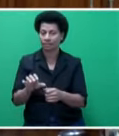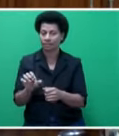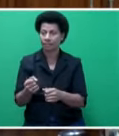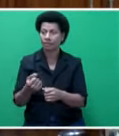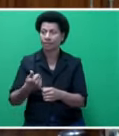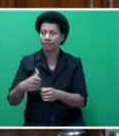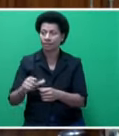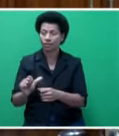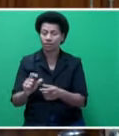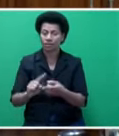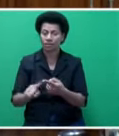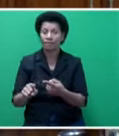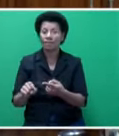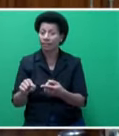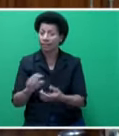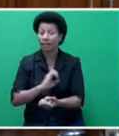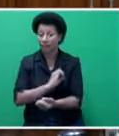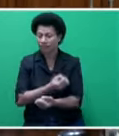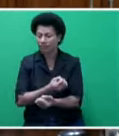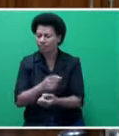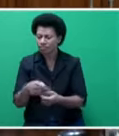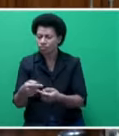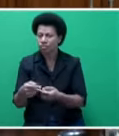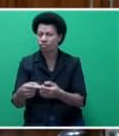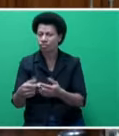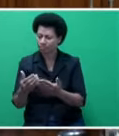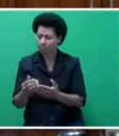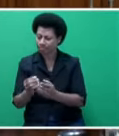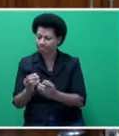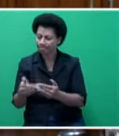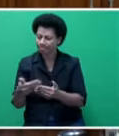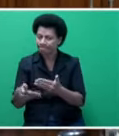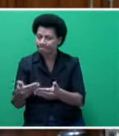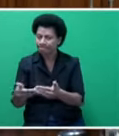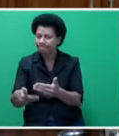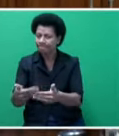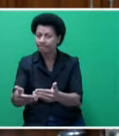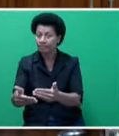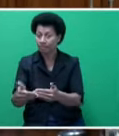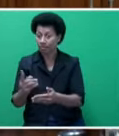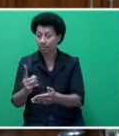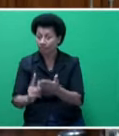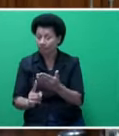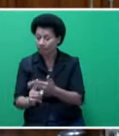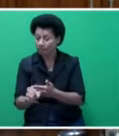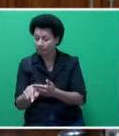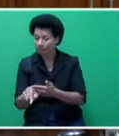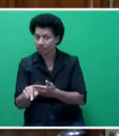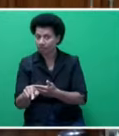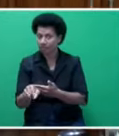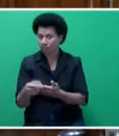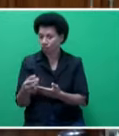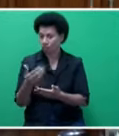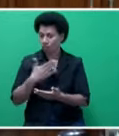use all the effort to carry on with the arrangement. In the event that that arrangement requires some form of